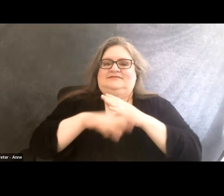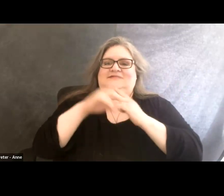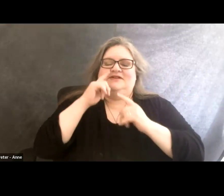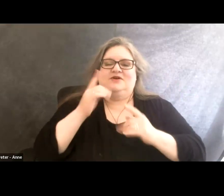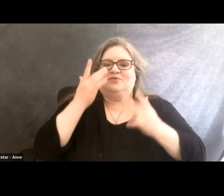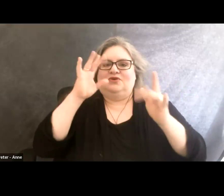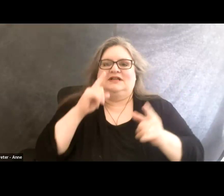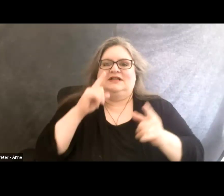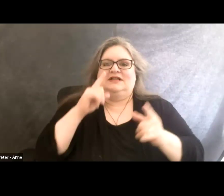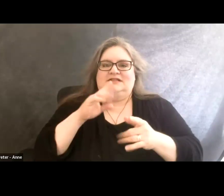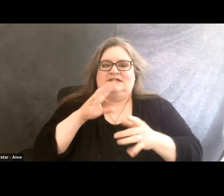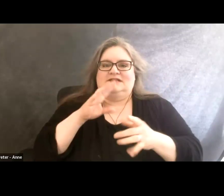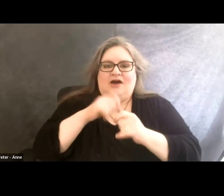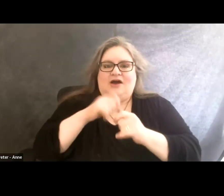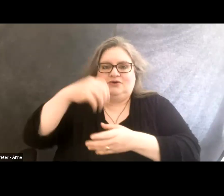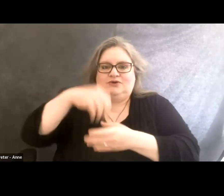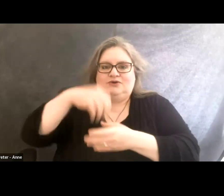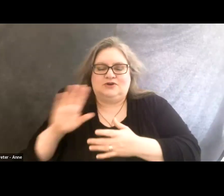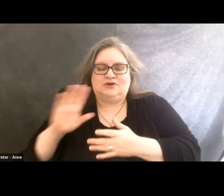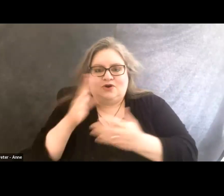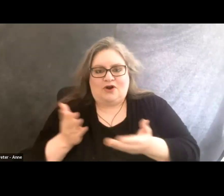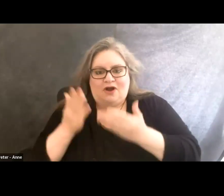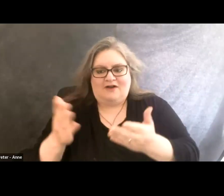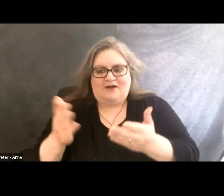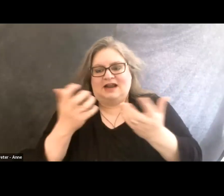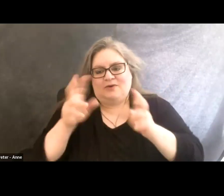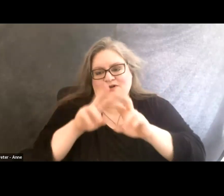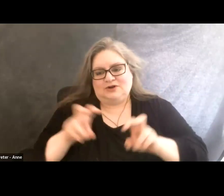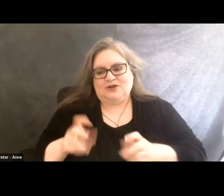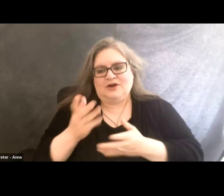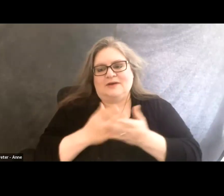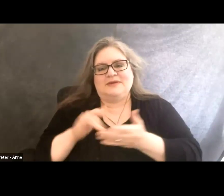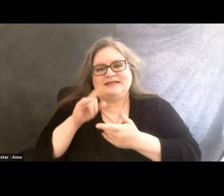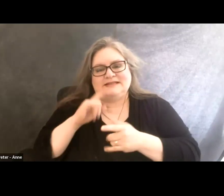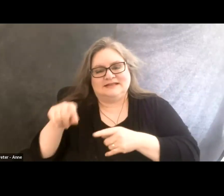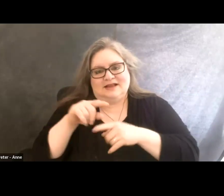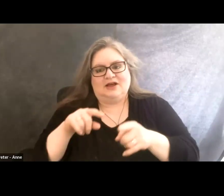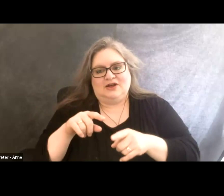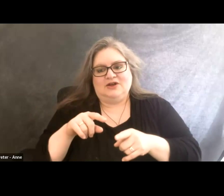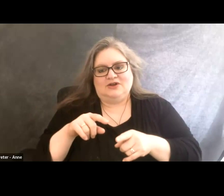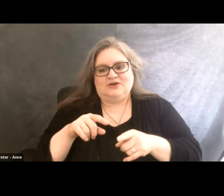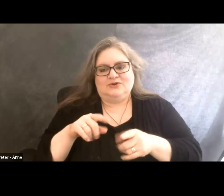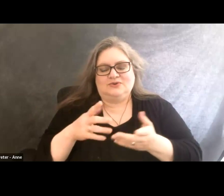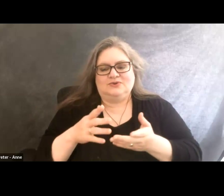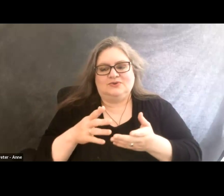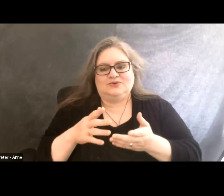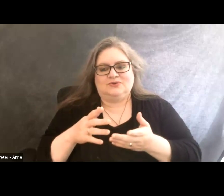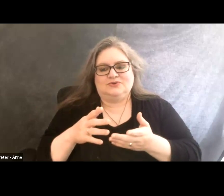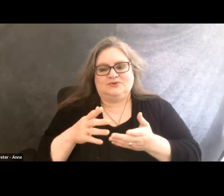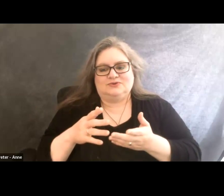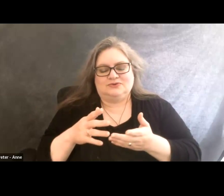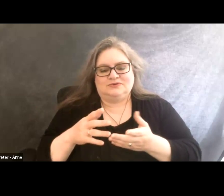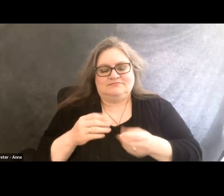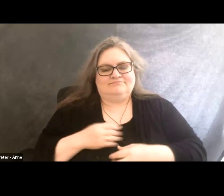So I want you to look at, again, some of those pieces that you highlighted and ask yourself, what's